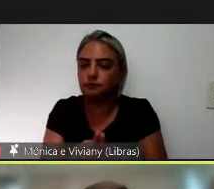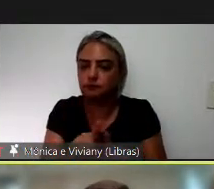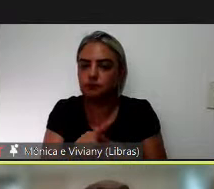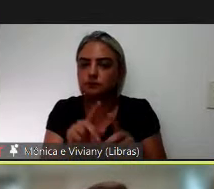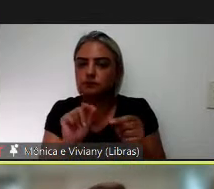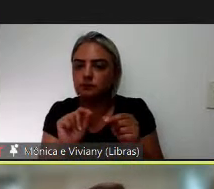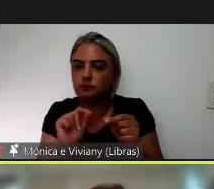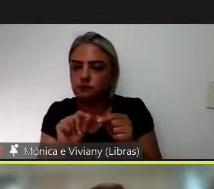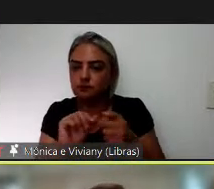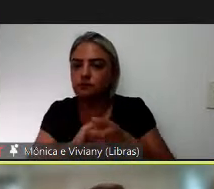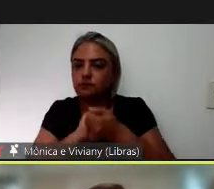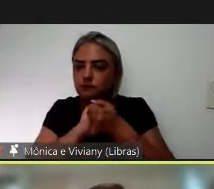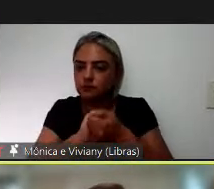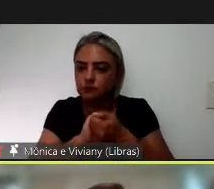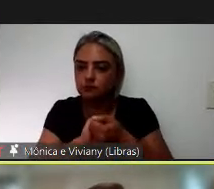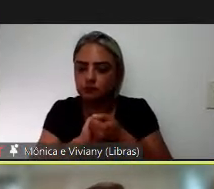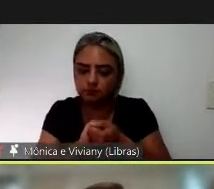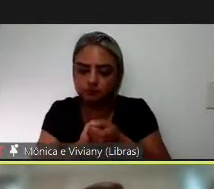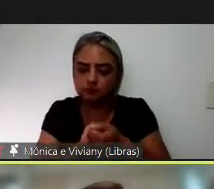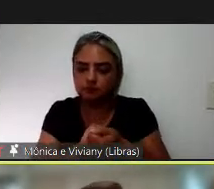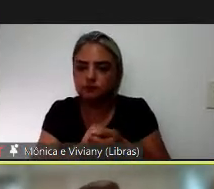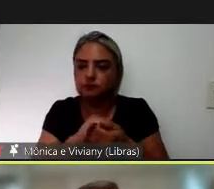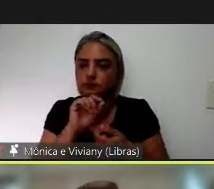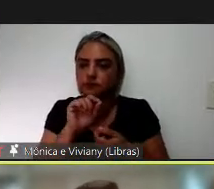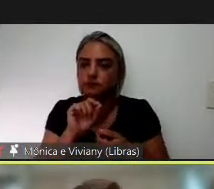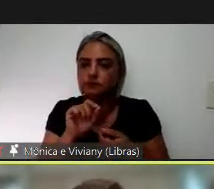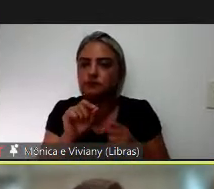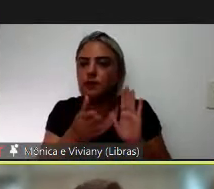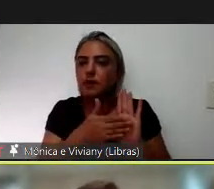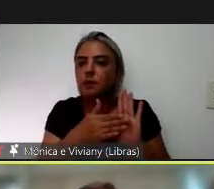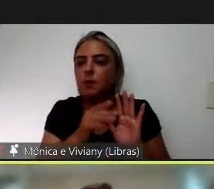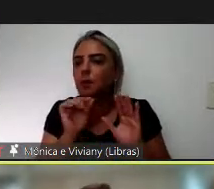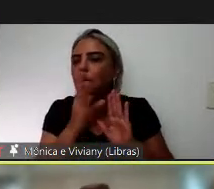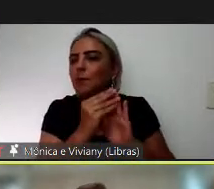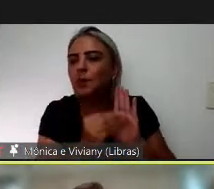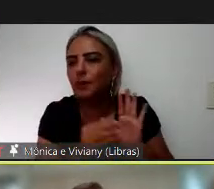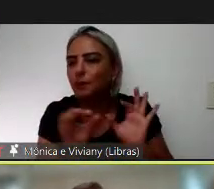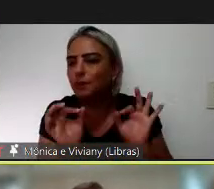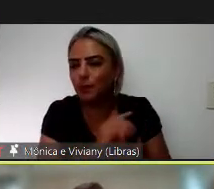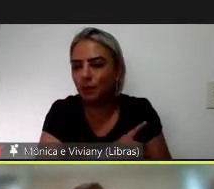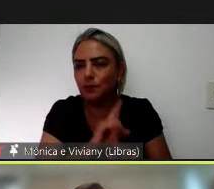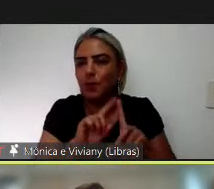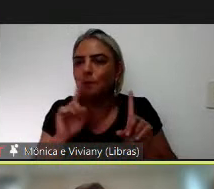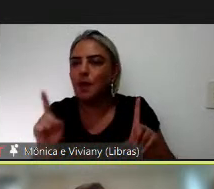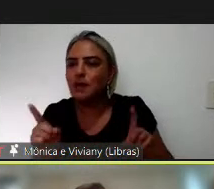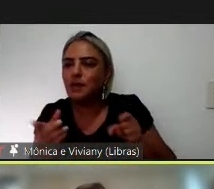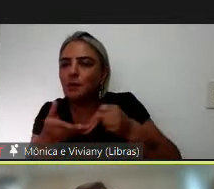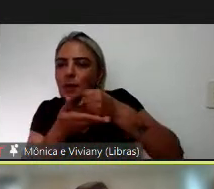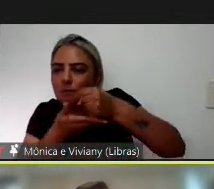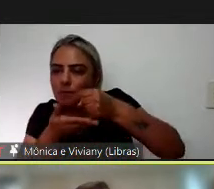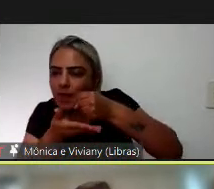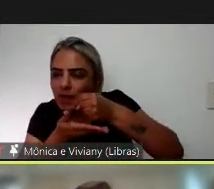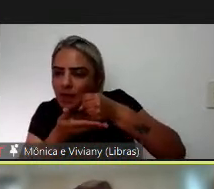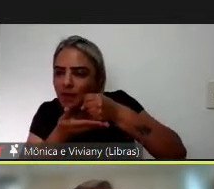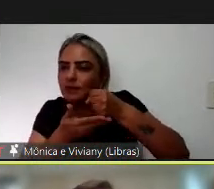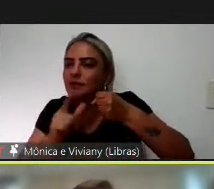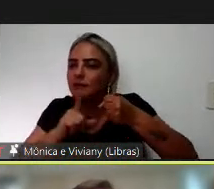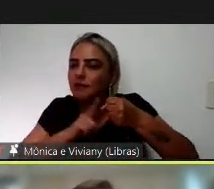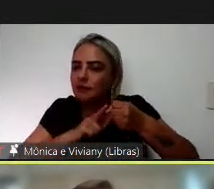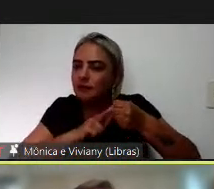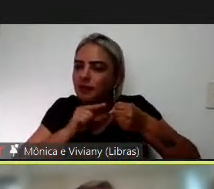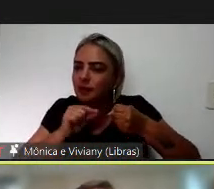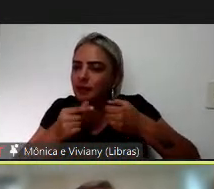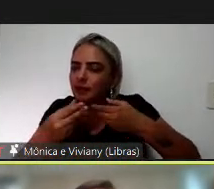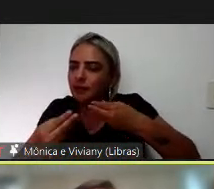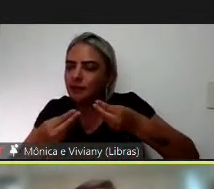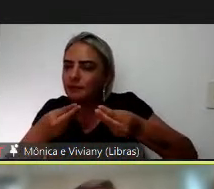cares, also with a partnership that not proposed to be a whole model, but it's